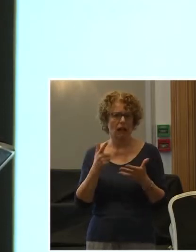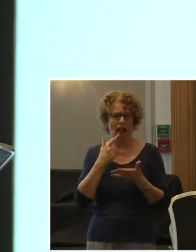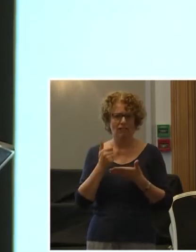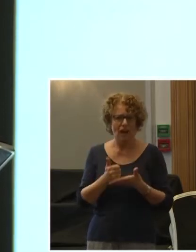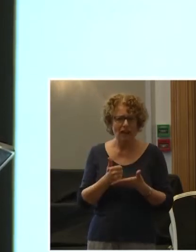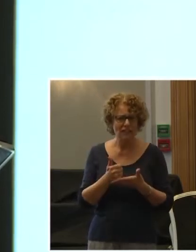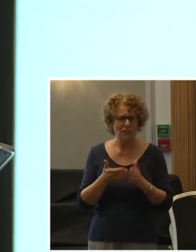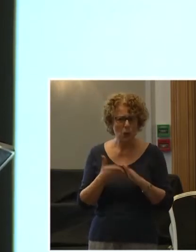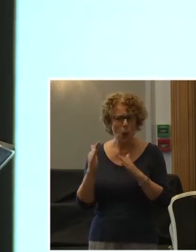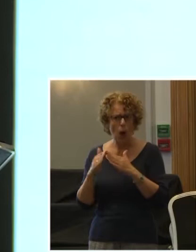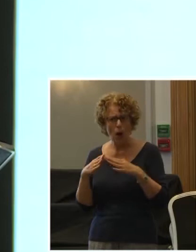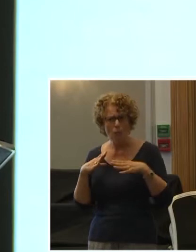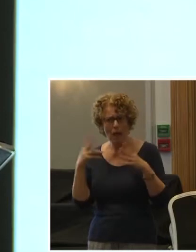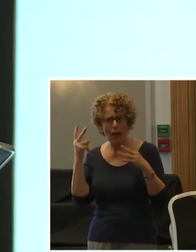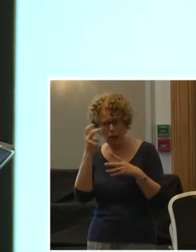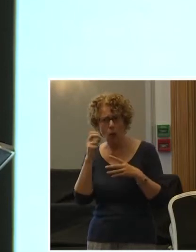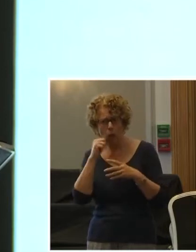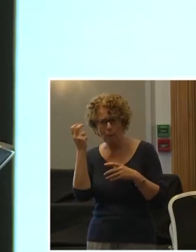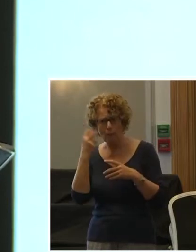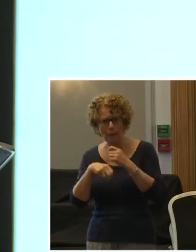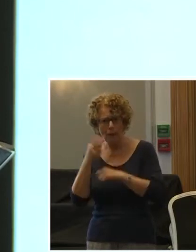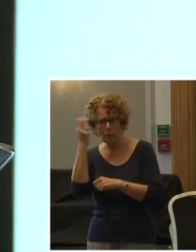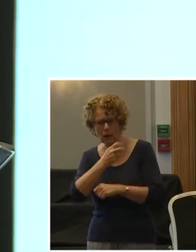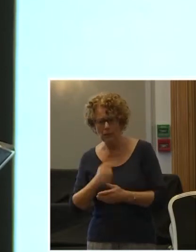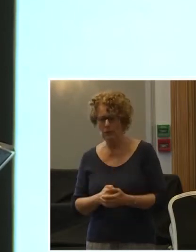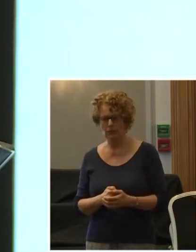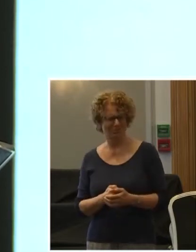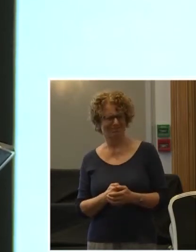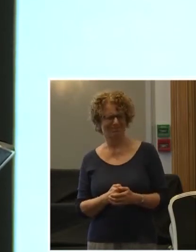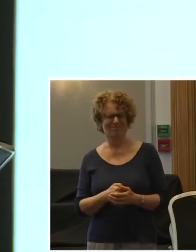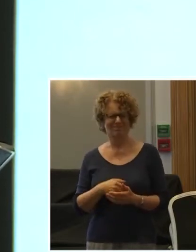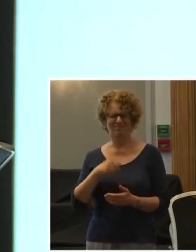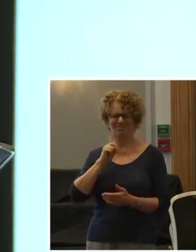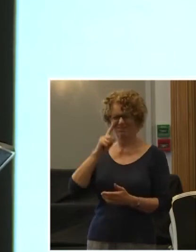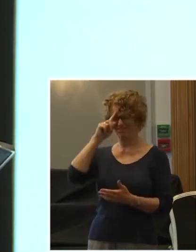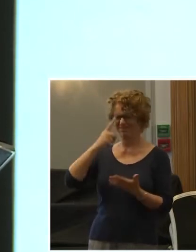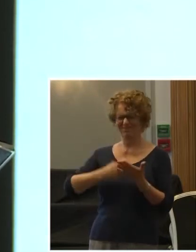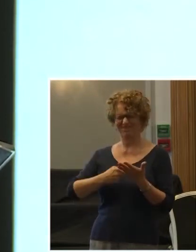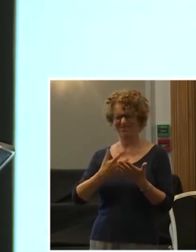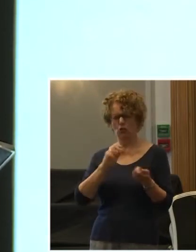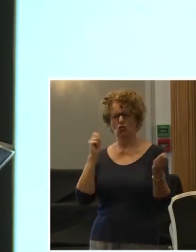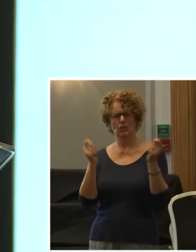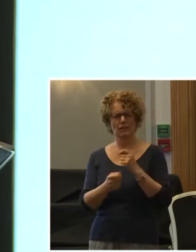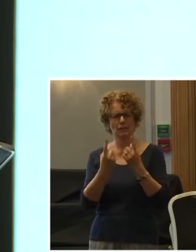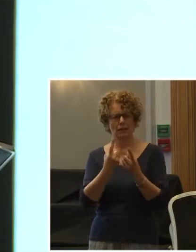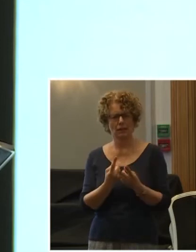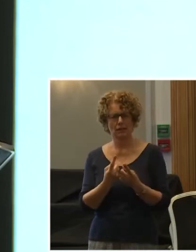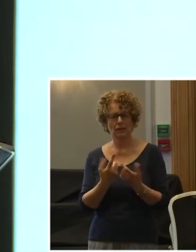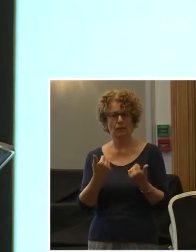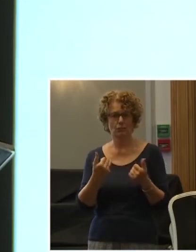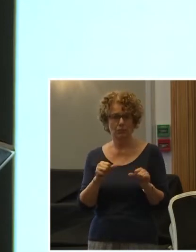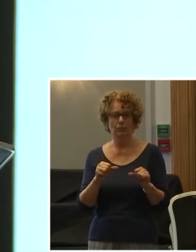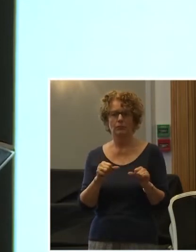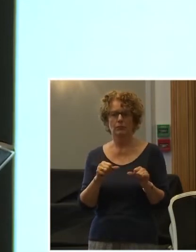advice of go home and prepare for blindness. And she decided to change that, and change it she did. And it's still that